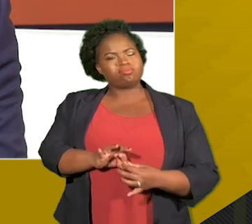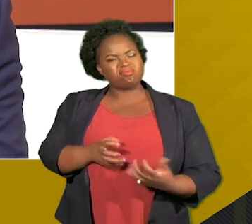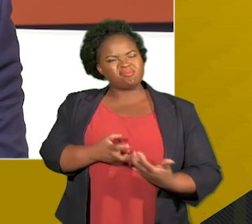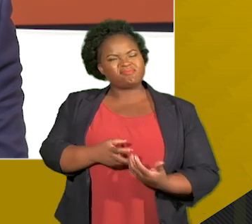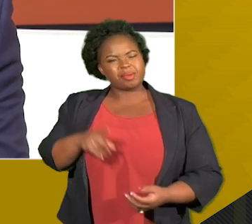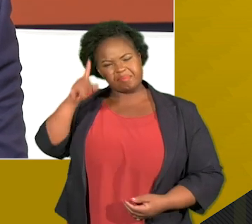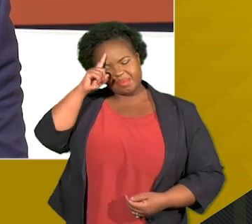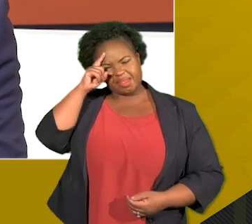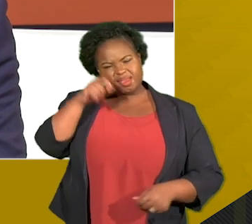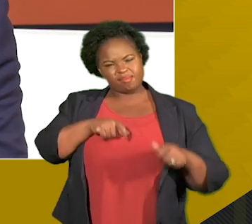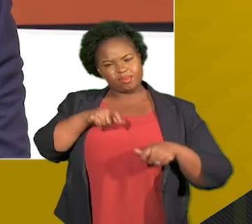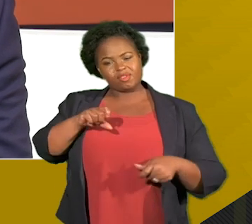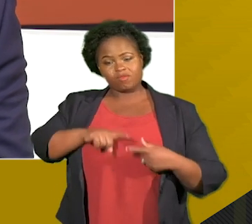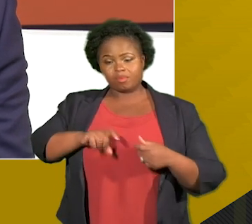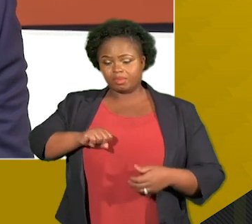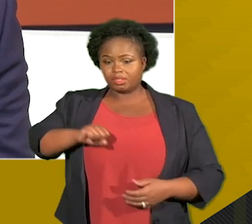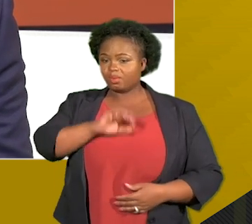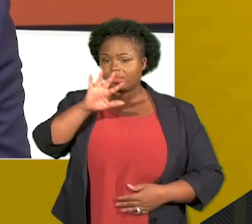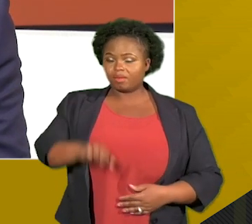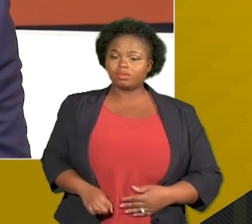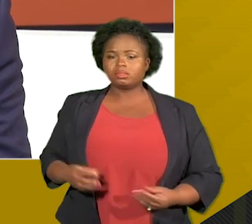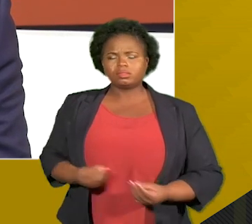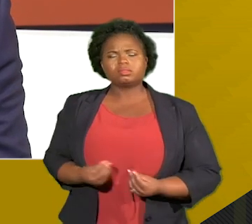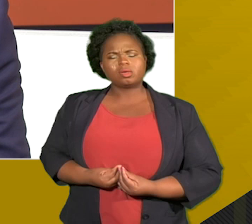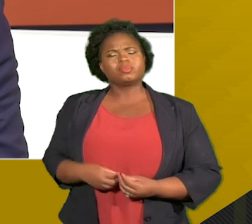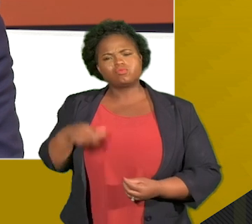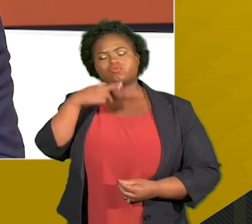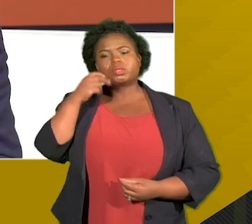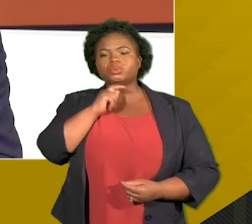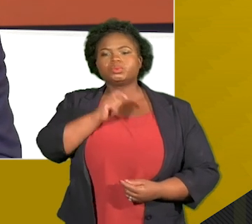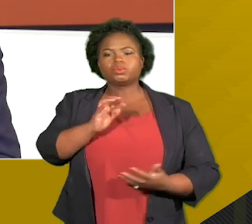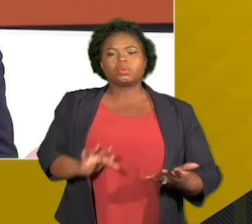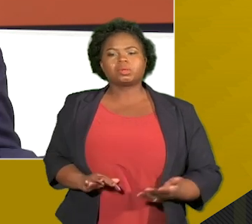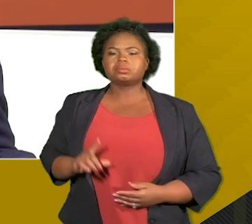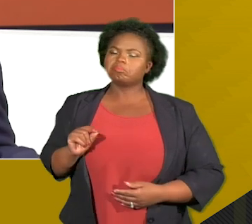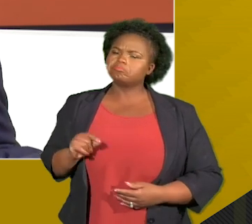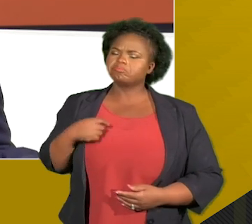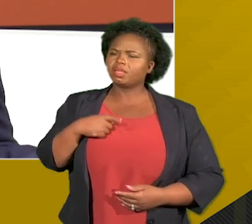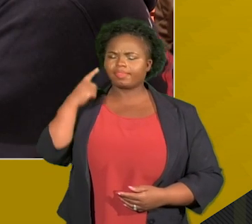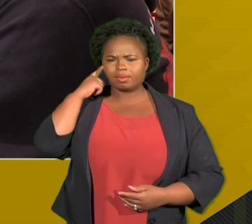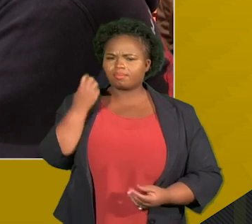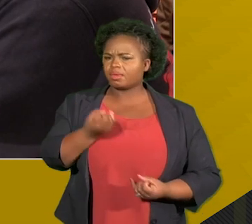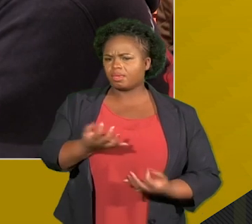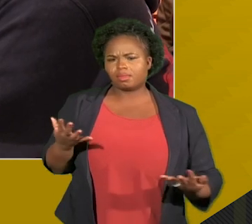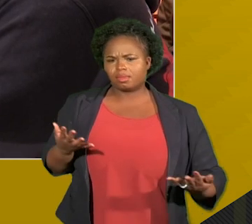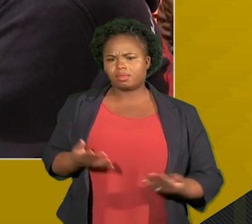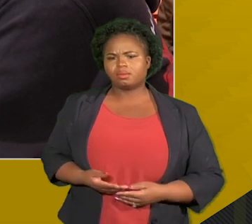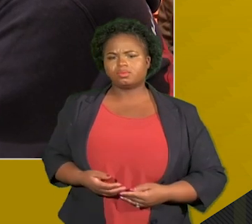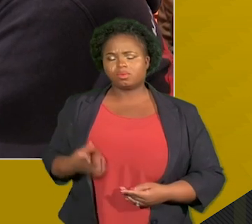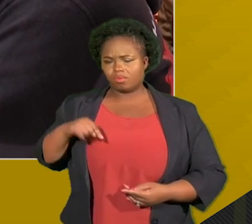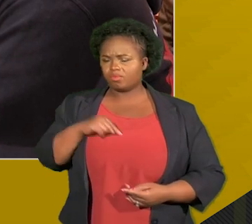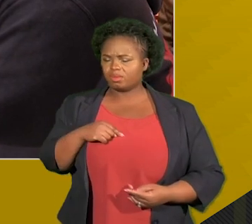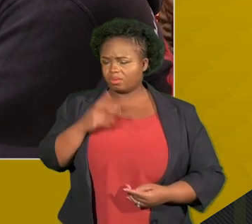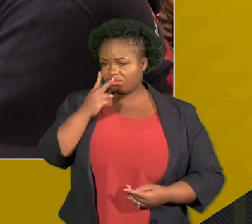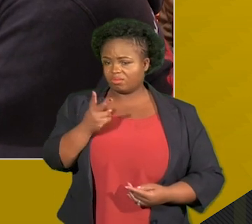black South African artists with something original to say. And that's the first thing I would say to most artists that we might come